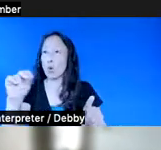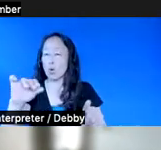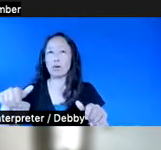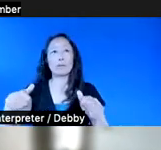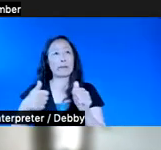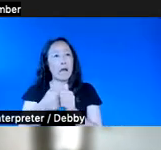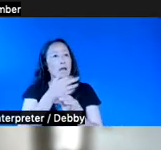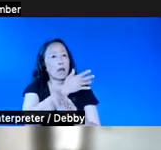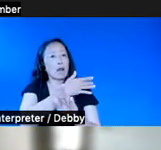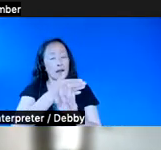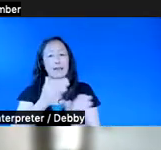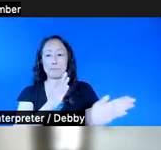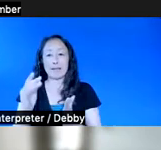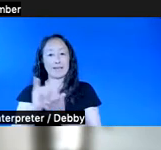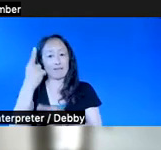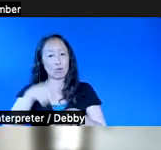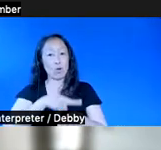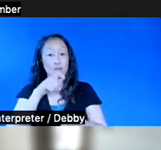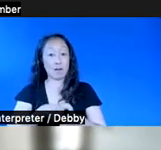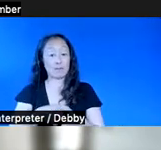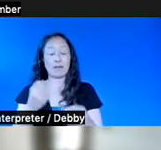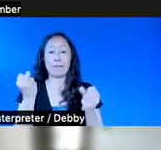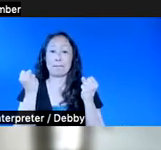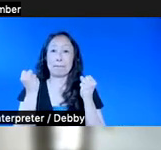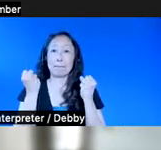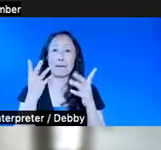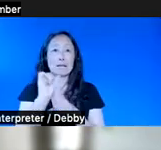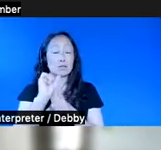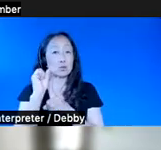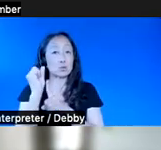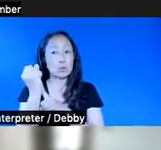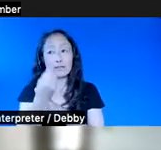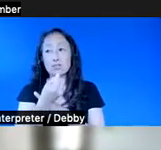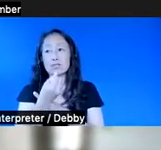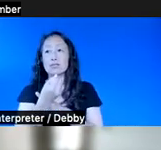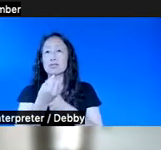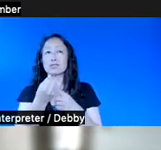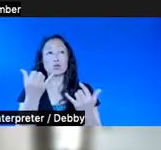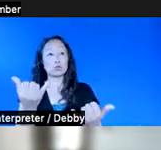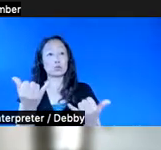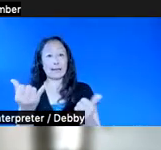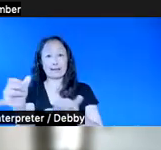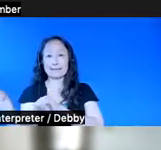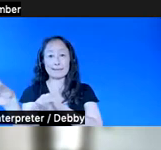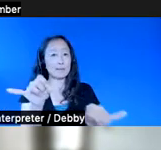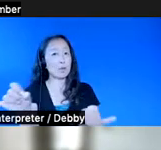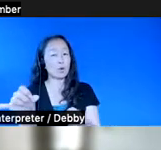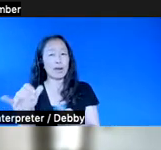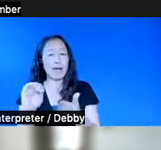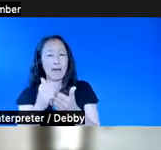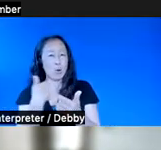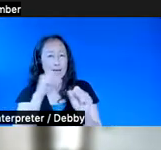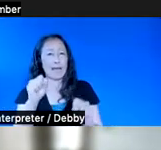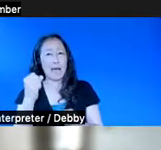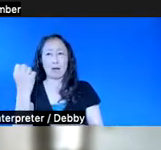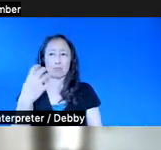happening today, and thinking about like, what are the boycotts of today that will make an impact to